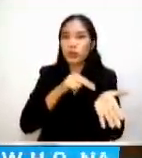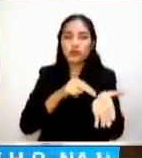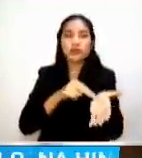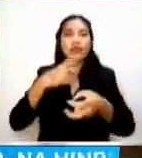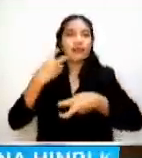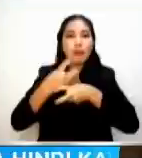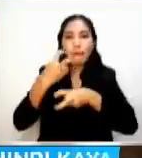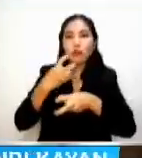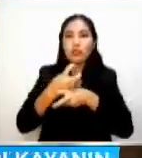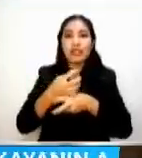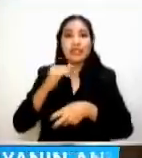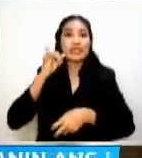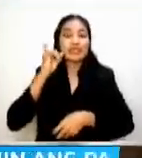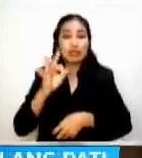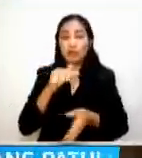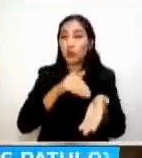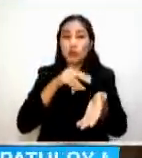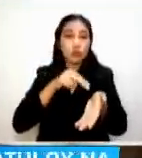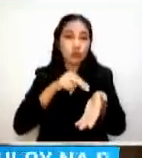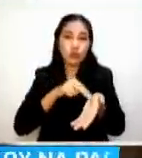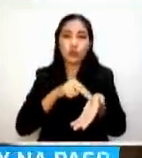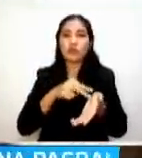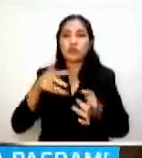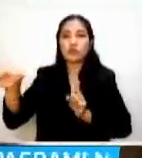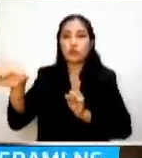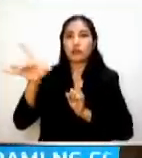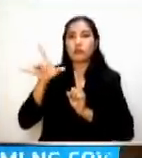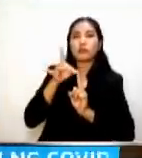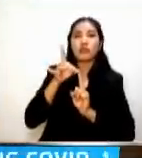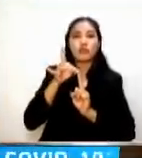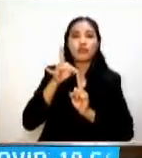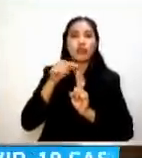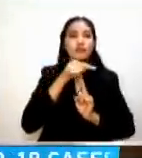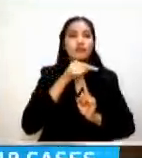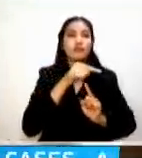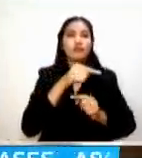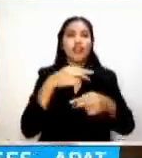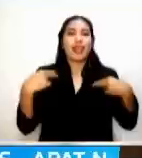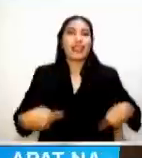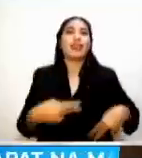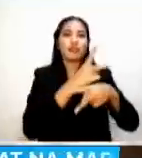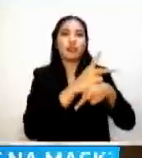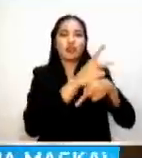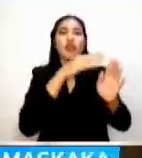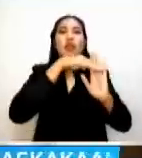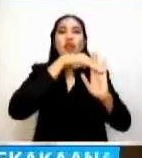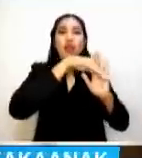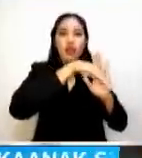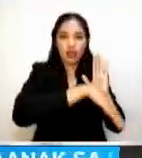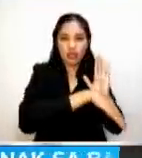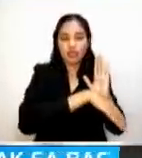get infection, the healthcare capacity goes down. And ironically, that's the time more and more people need some